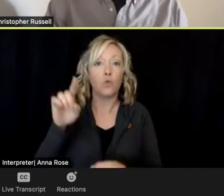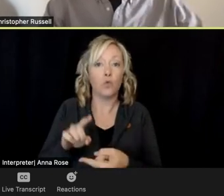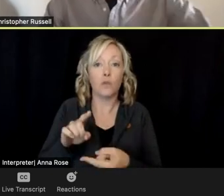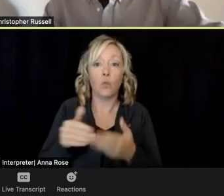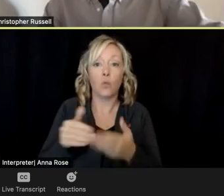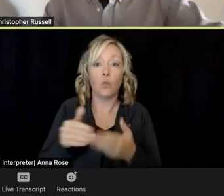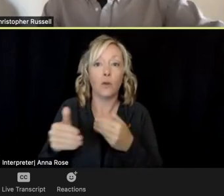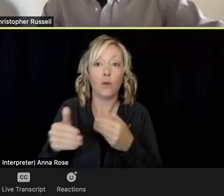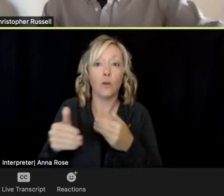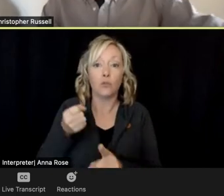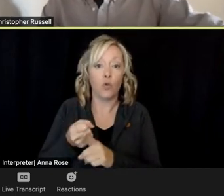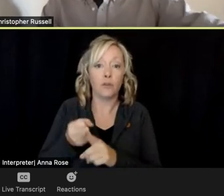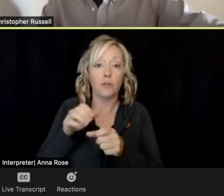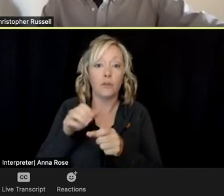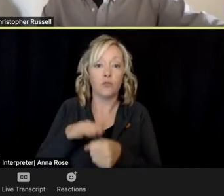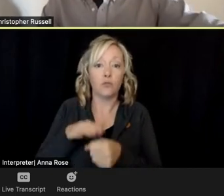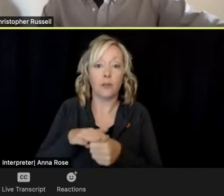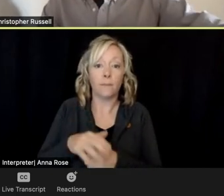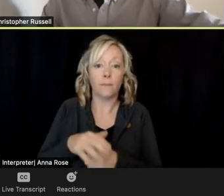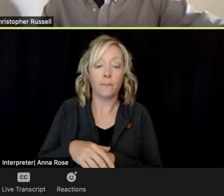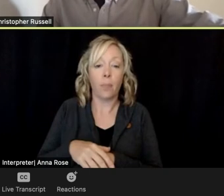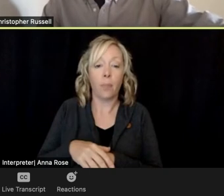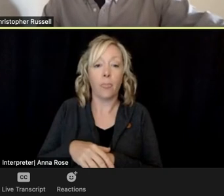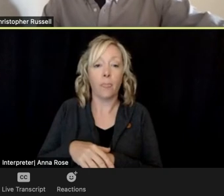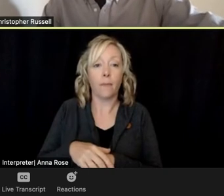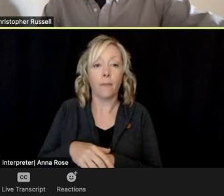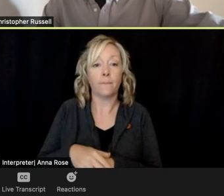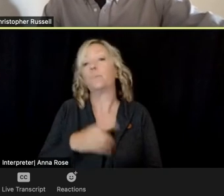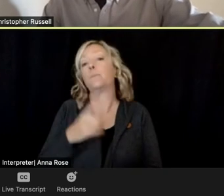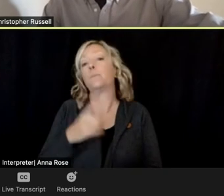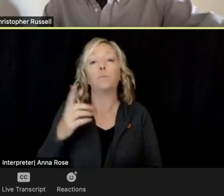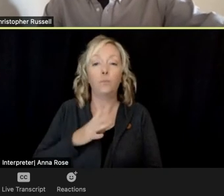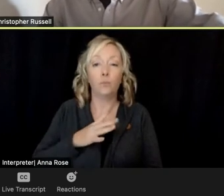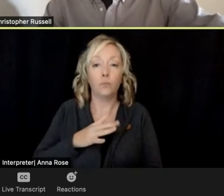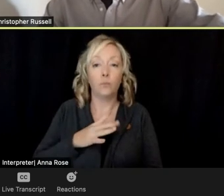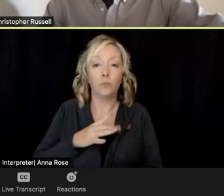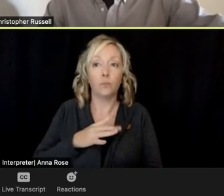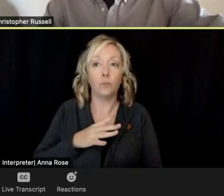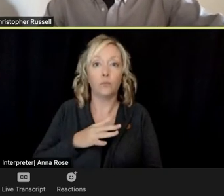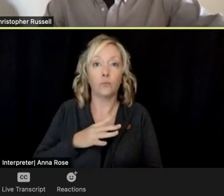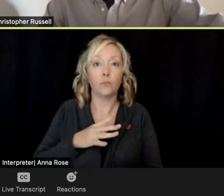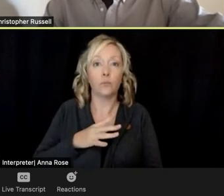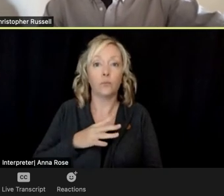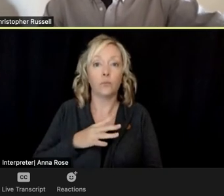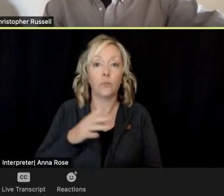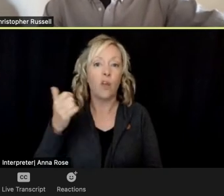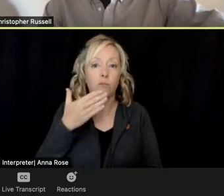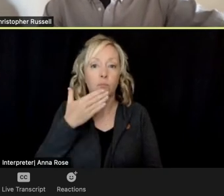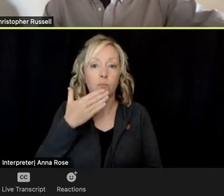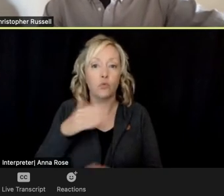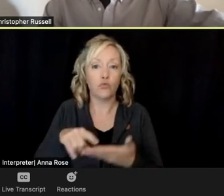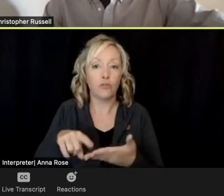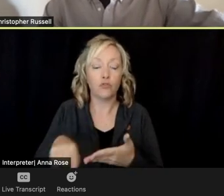stress. There was a really great study in asking this question.